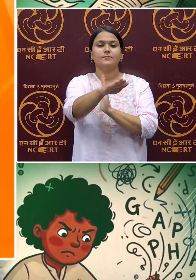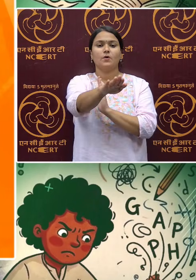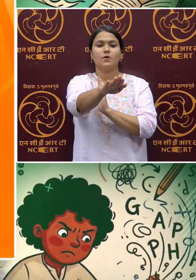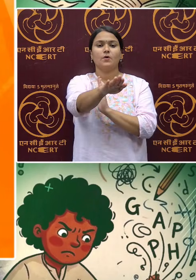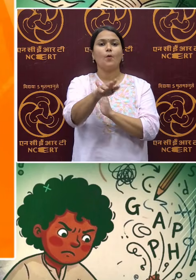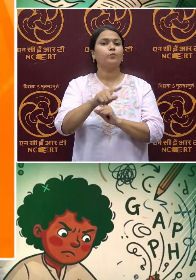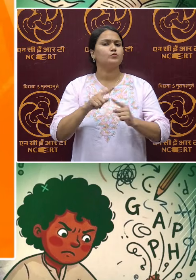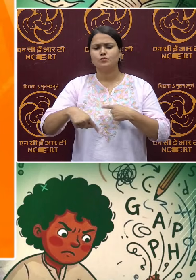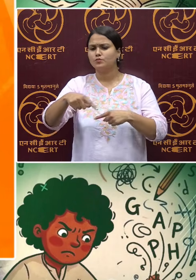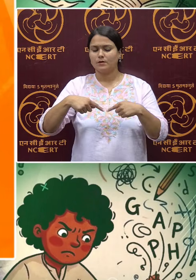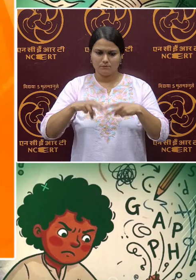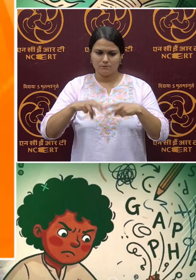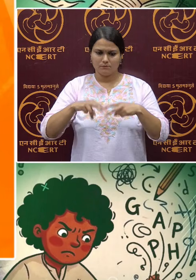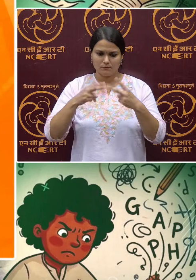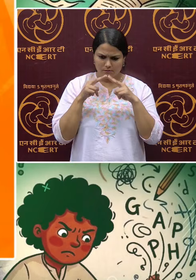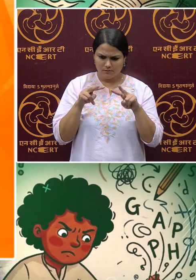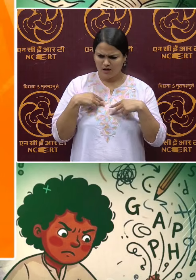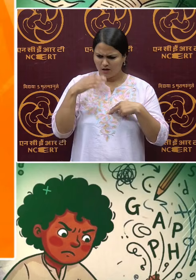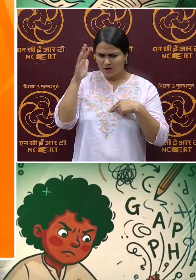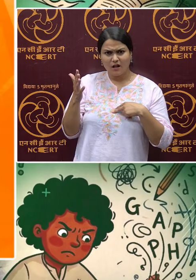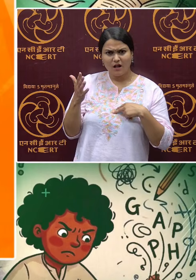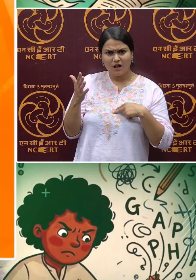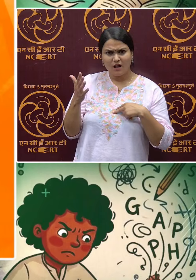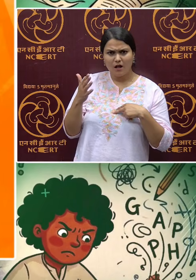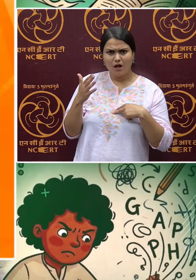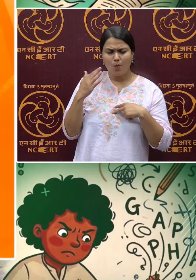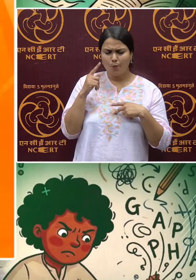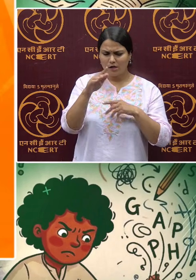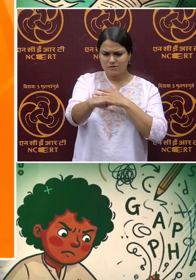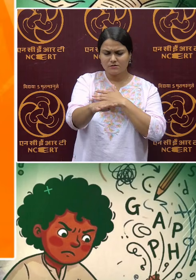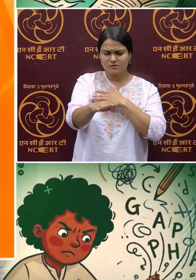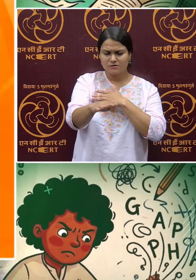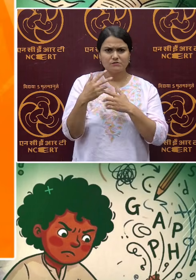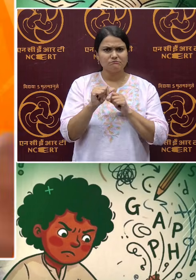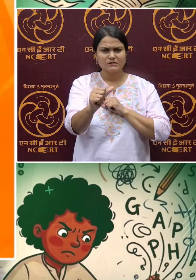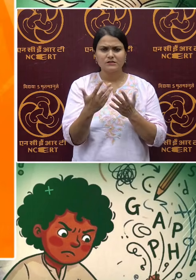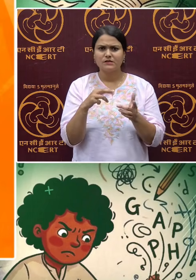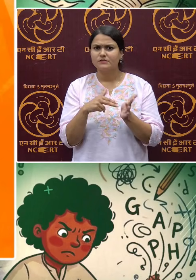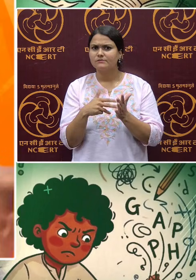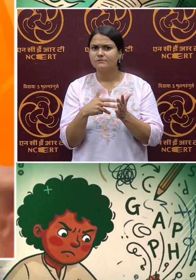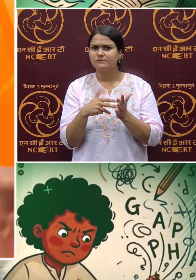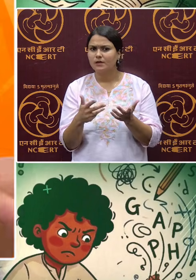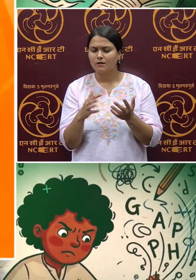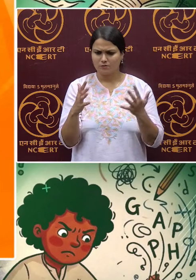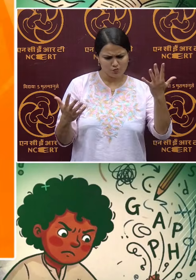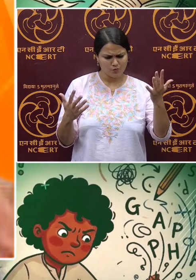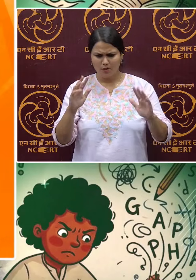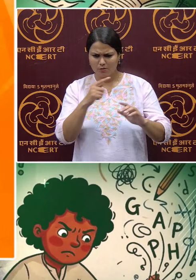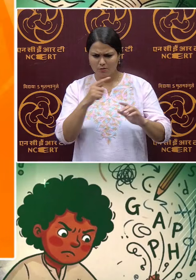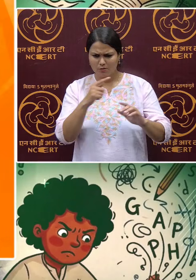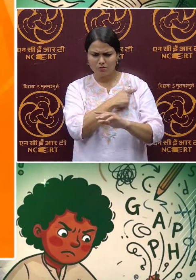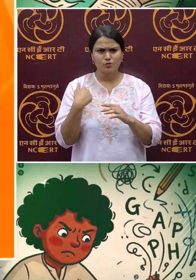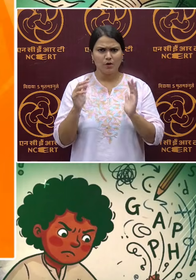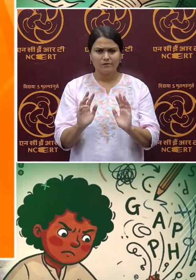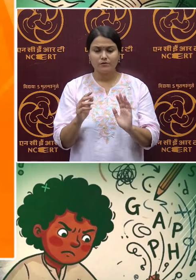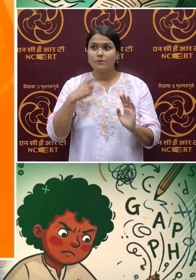distance. And now I am looking at it and I don't know 1 arm distance. What is it? I have 2 arms. Why he wants 1 arm? So